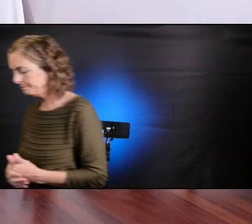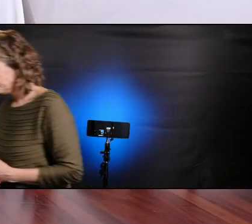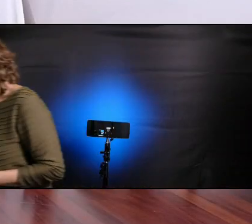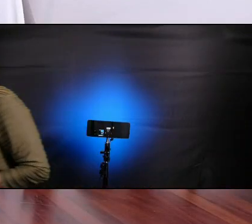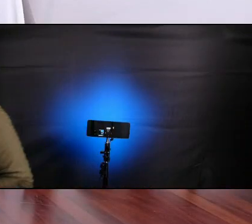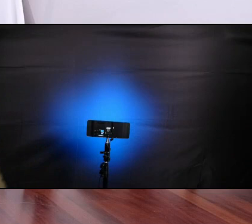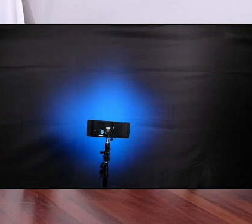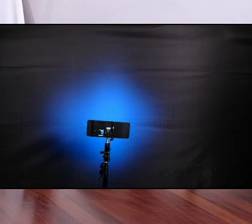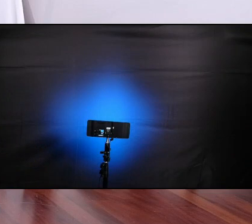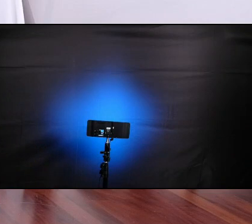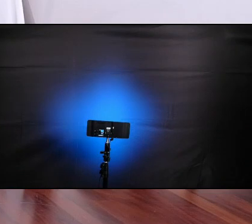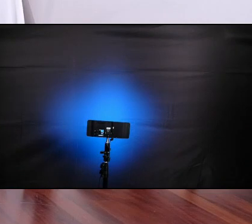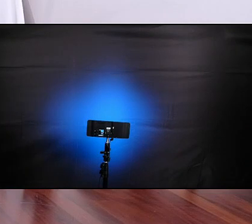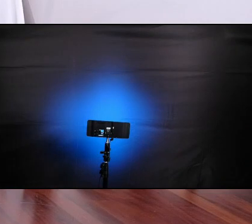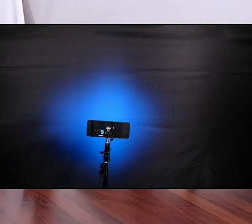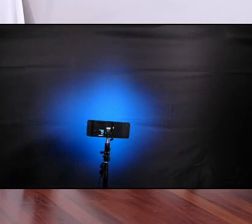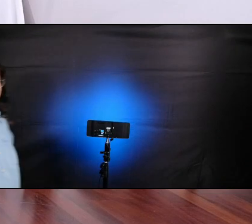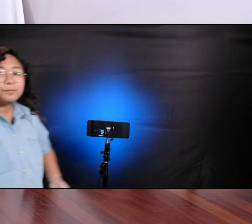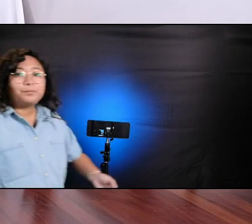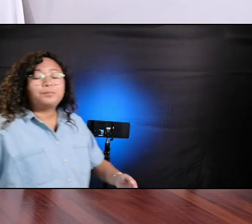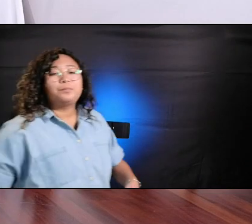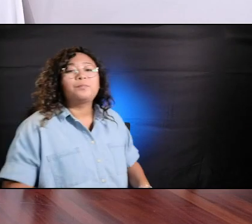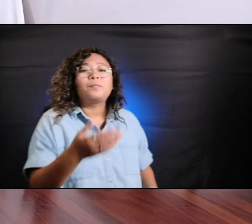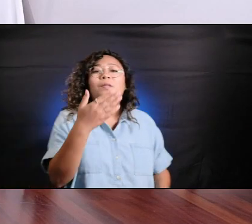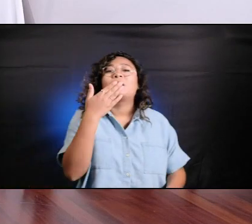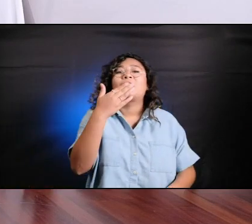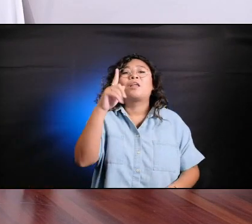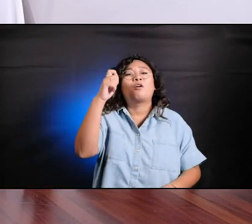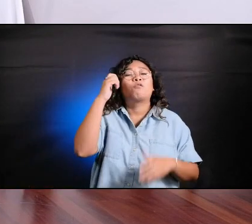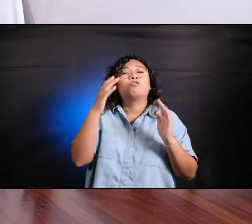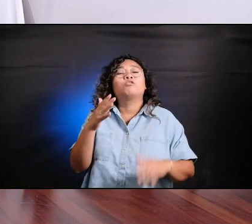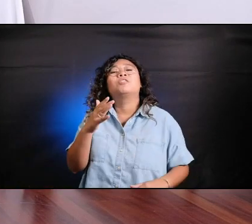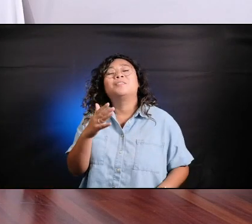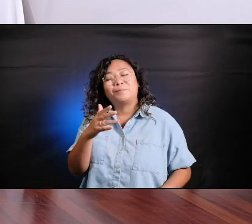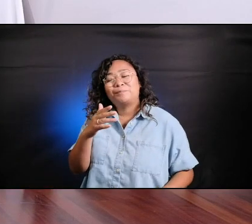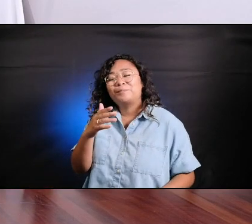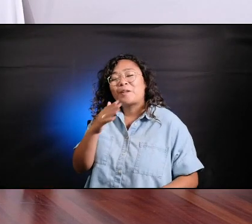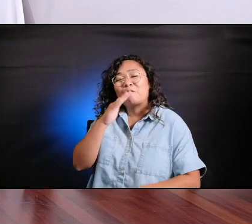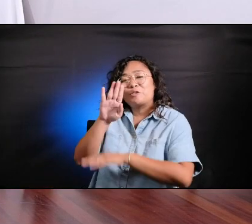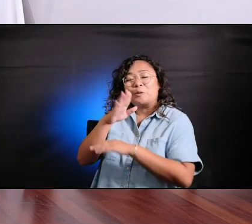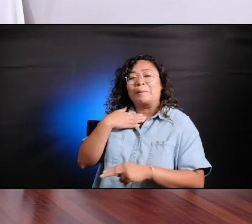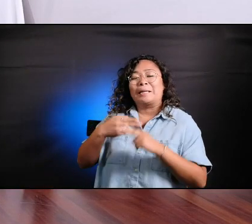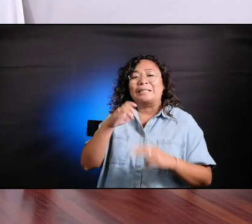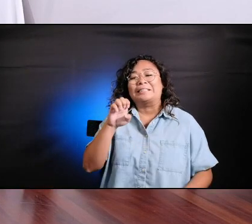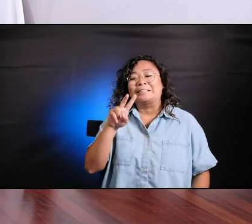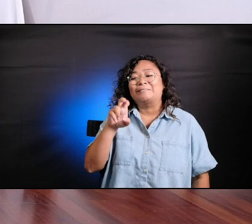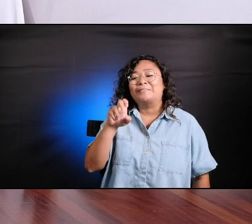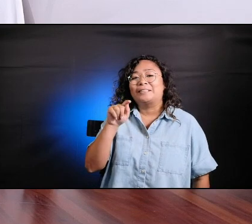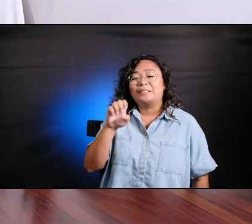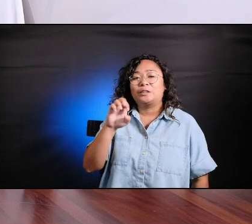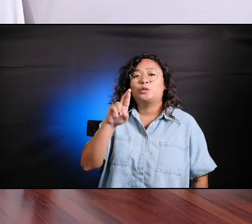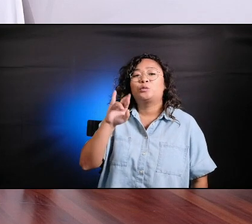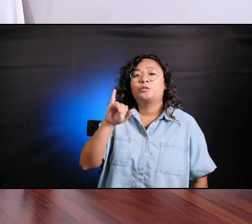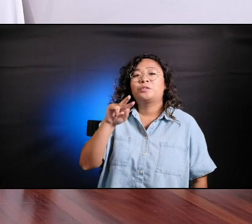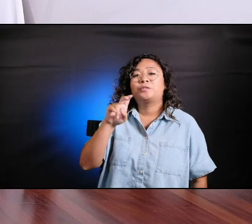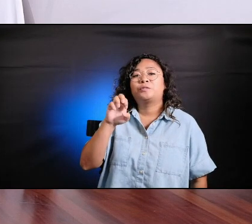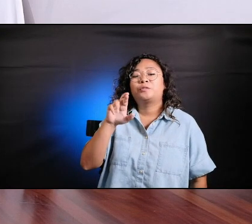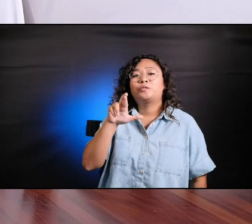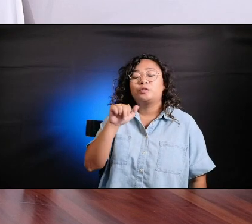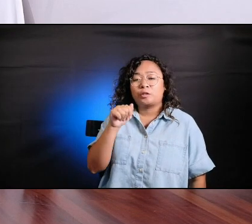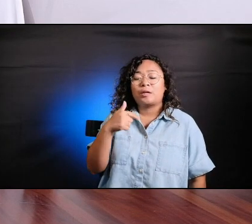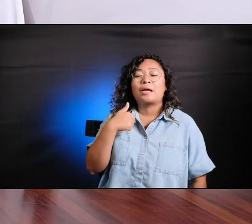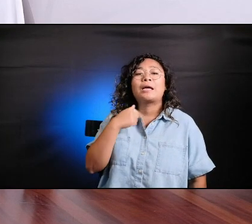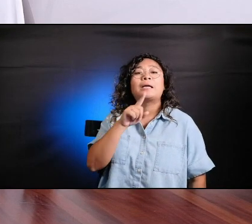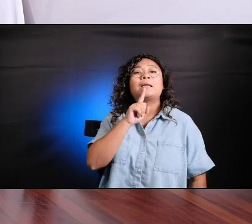Rivera. Thank you, Governor. Good afternoon. My name is Yvette Rivera. I am